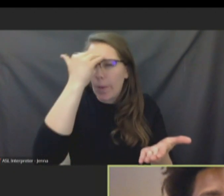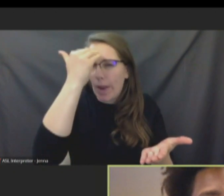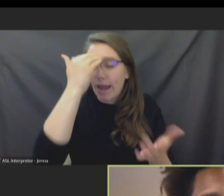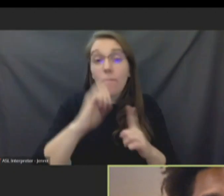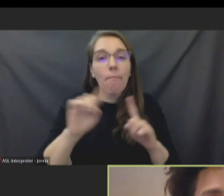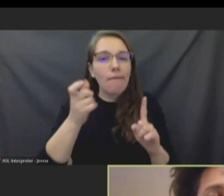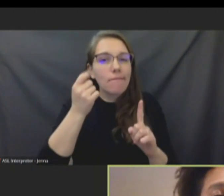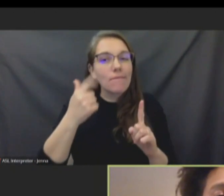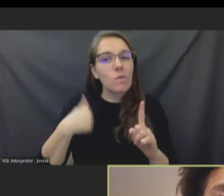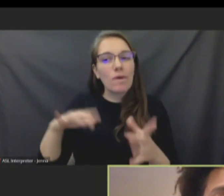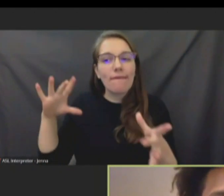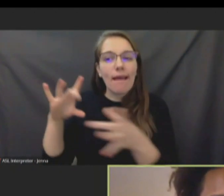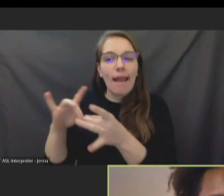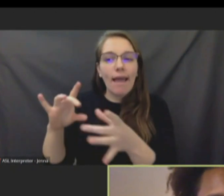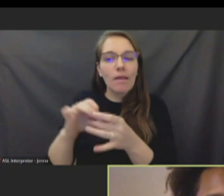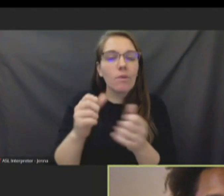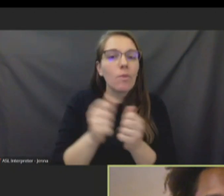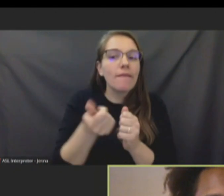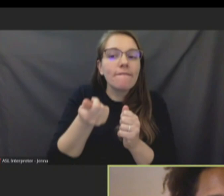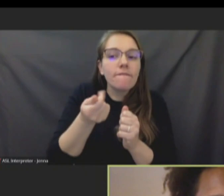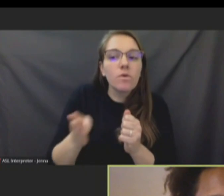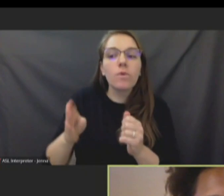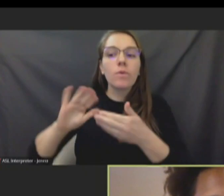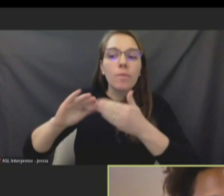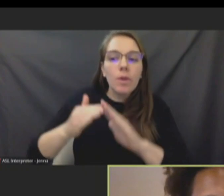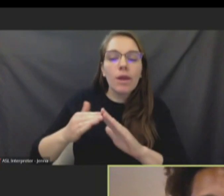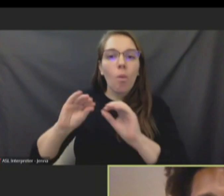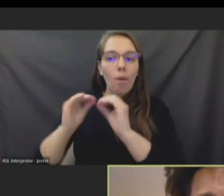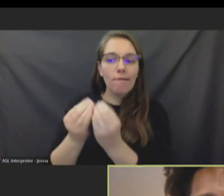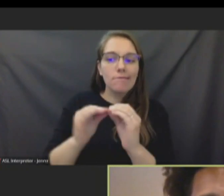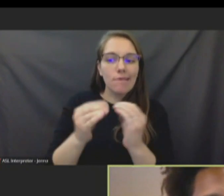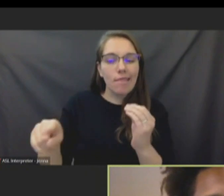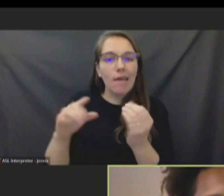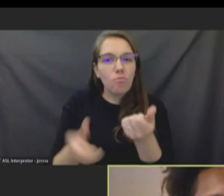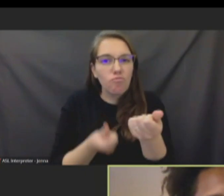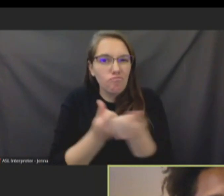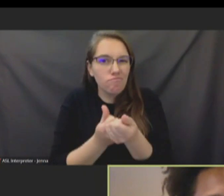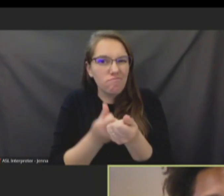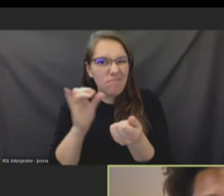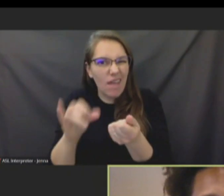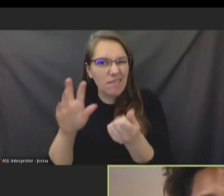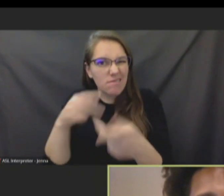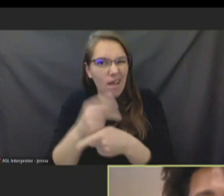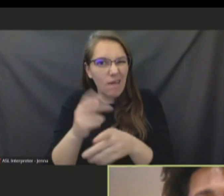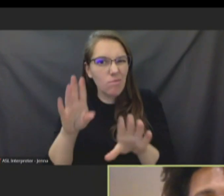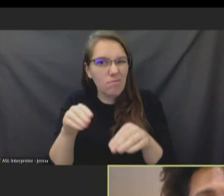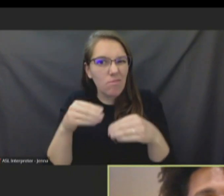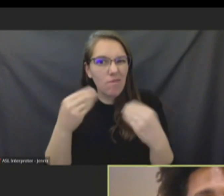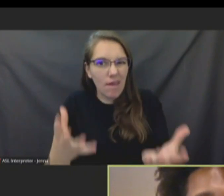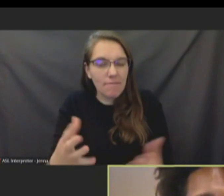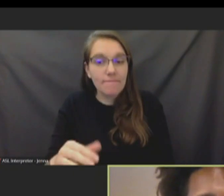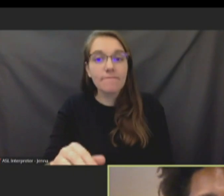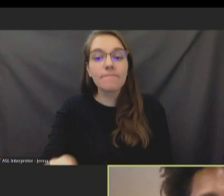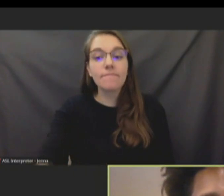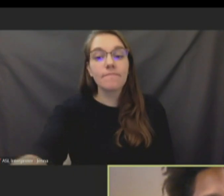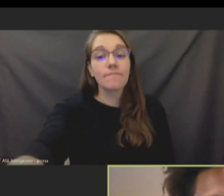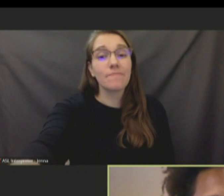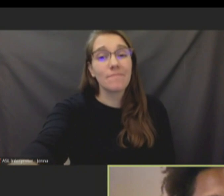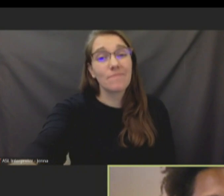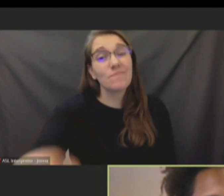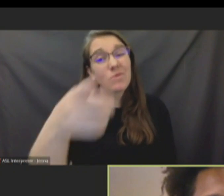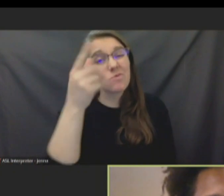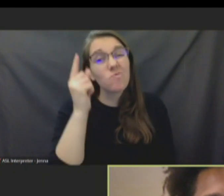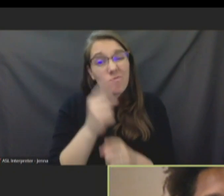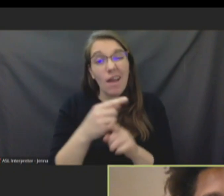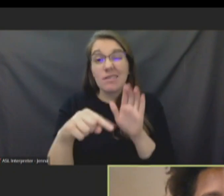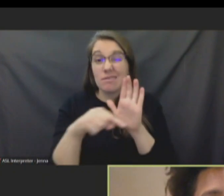community organizations that do provide that kind of support. I think you make such a great point that stigma in other cultures around